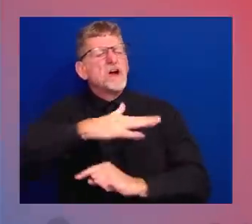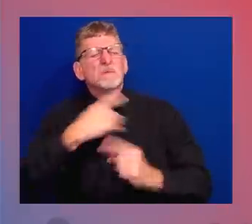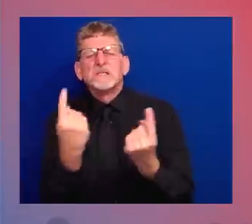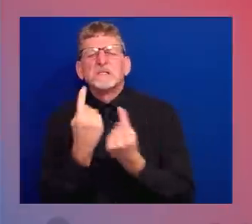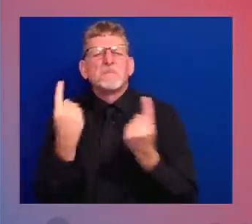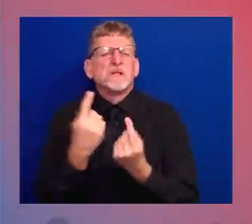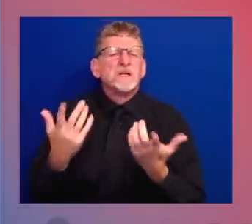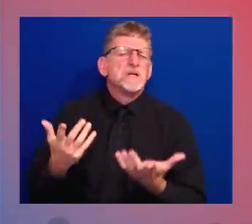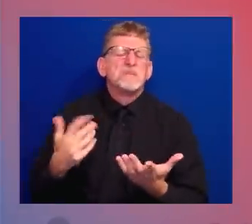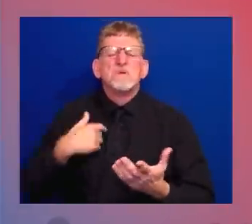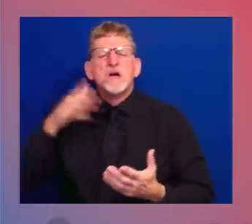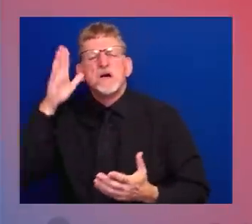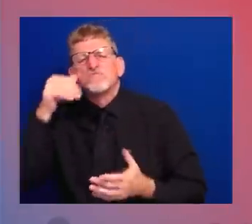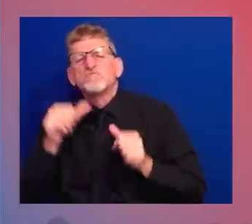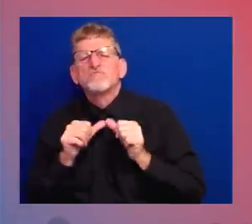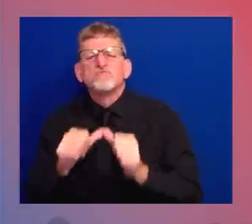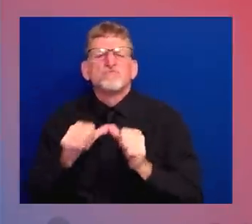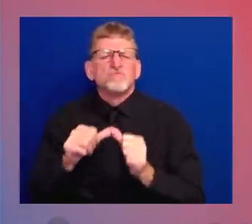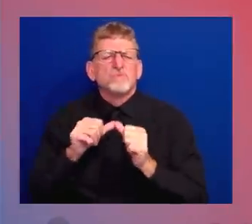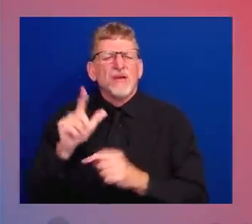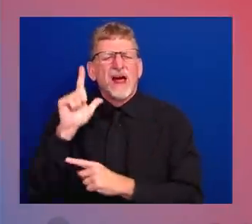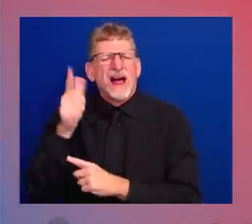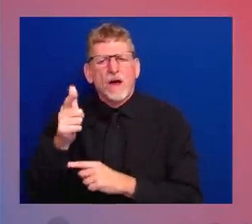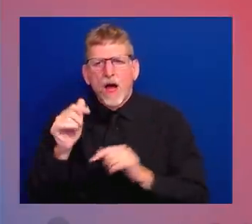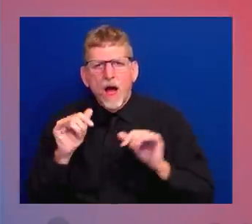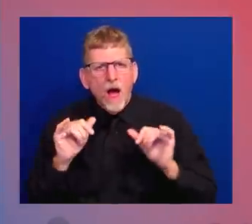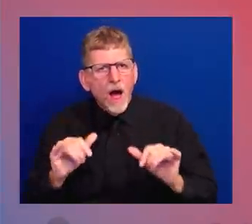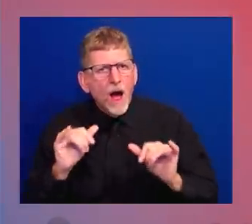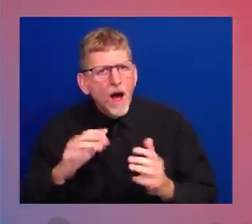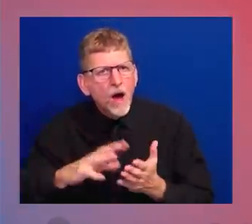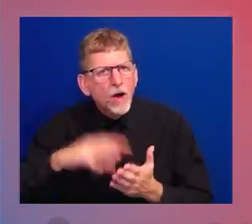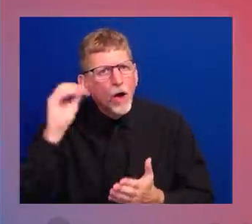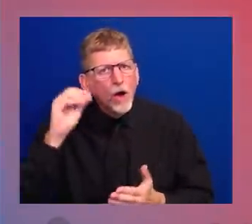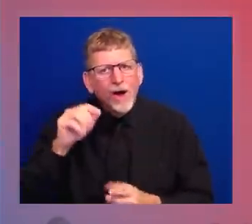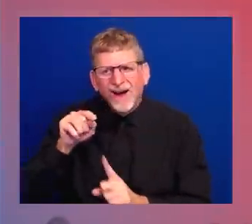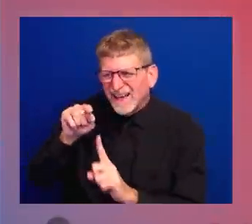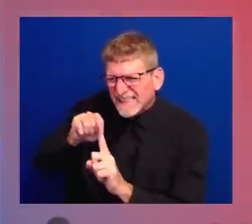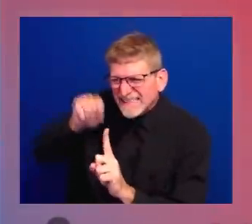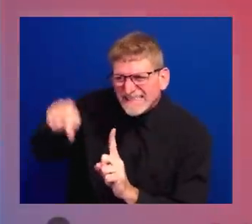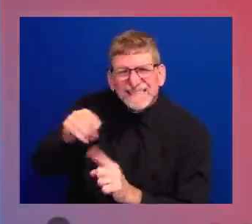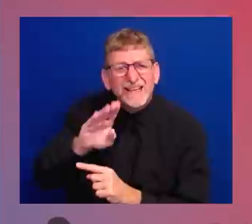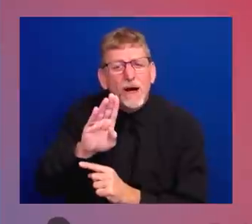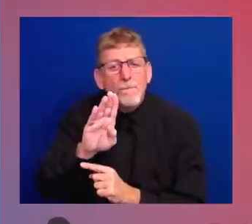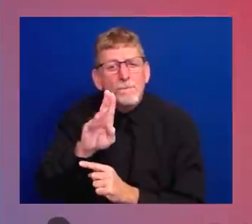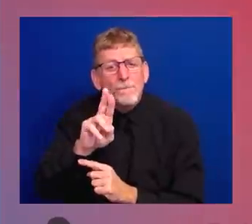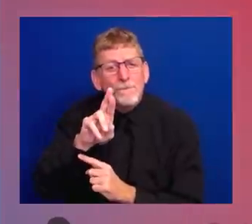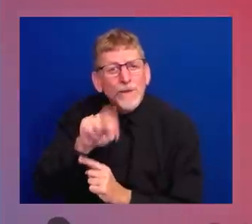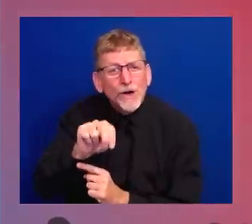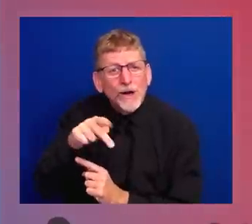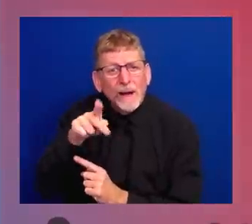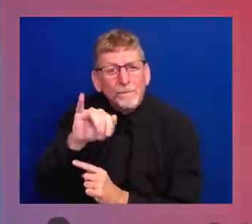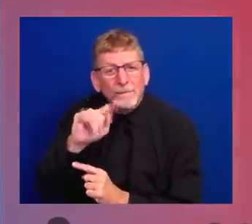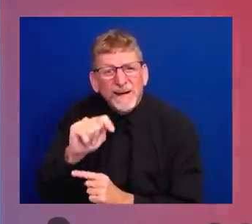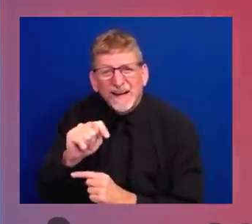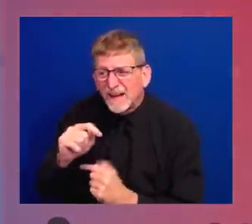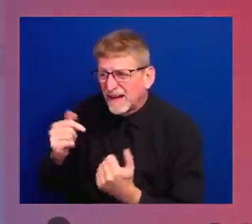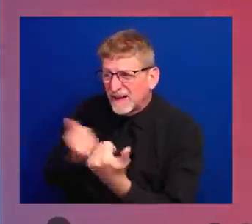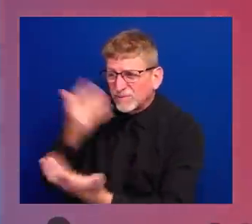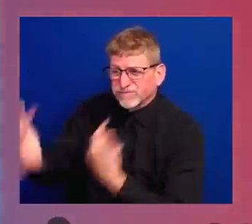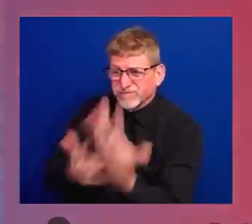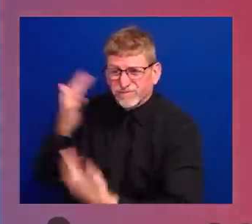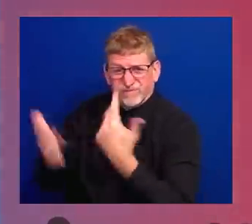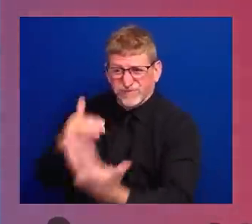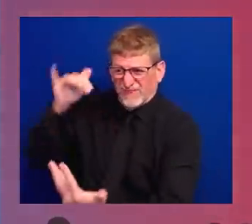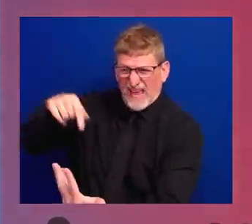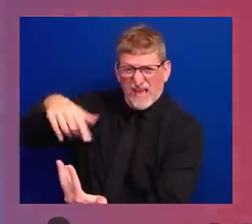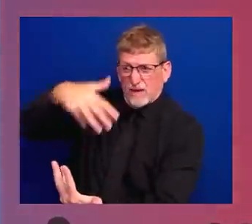exposed to toxic smoke from the burn pit that smoldered 24 hours a day. That was 17 years ago. And it